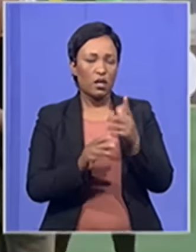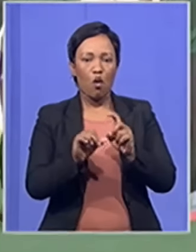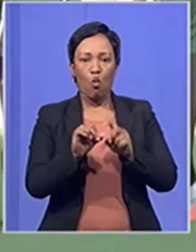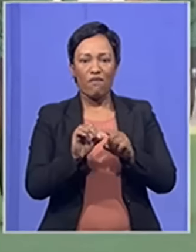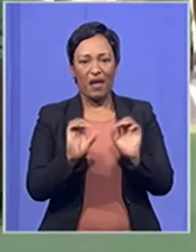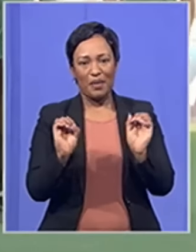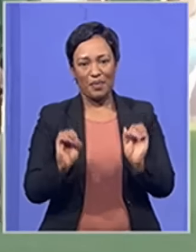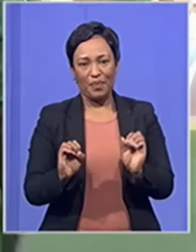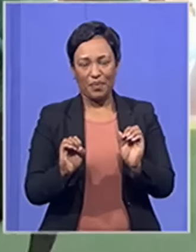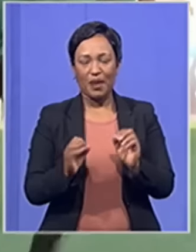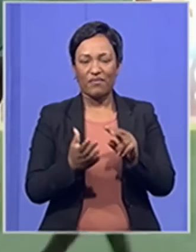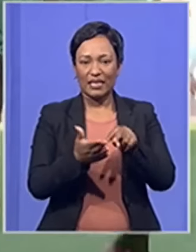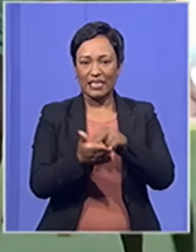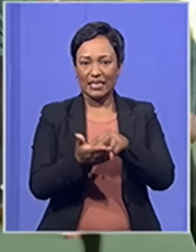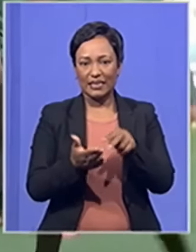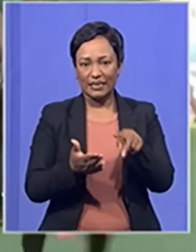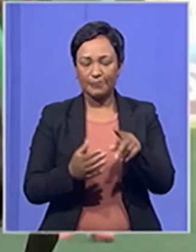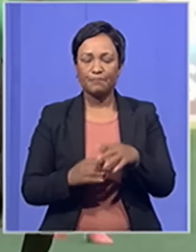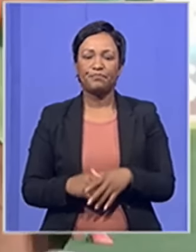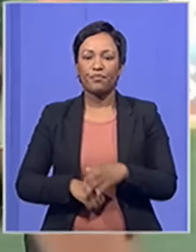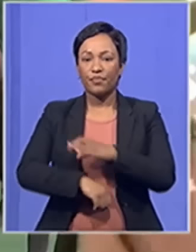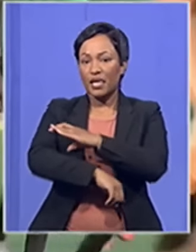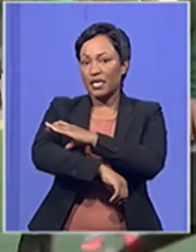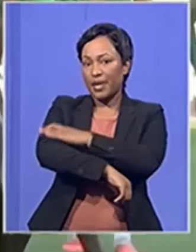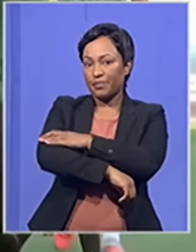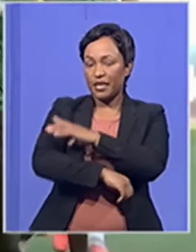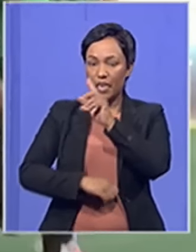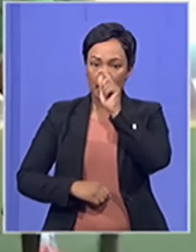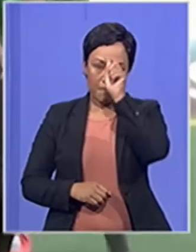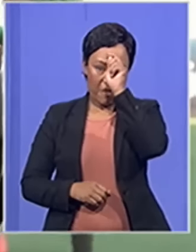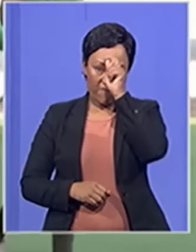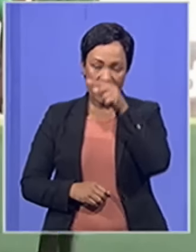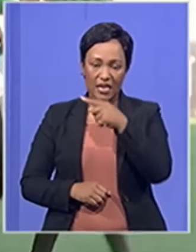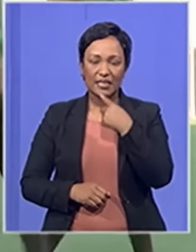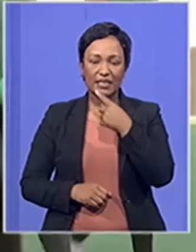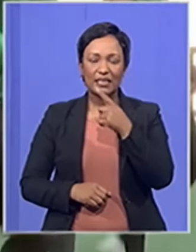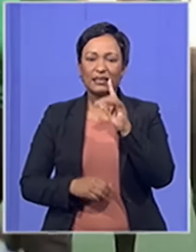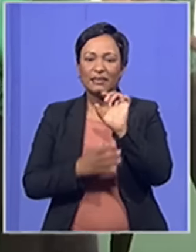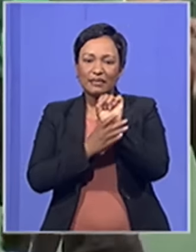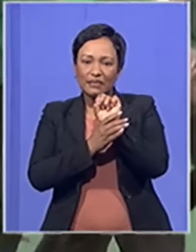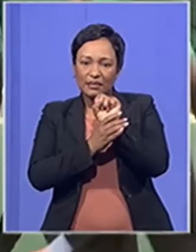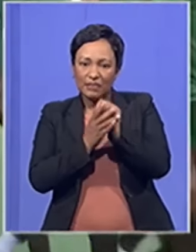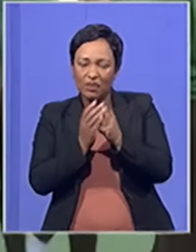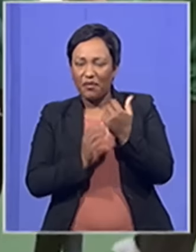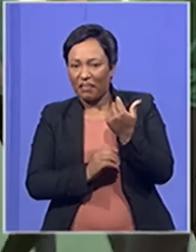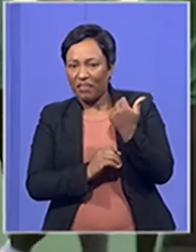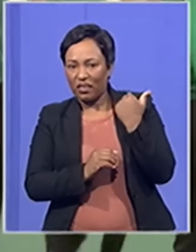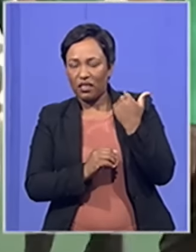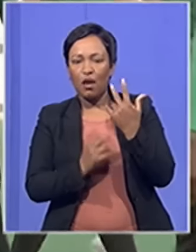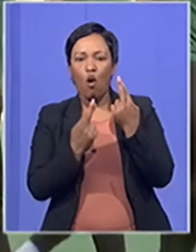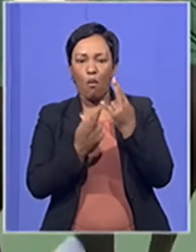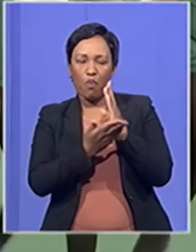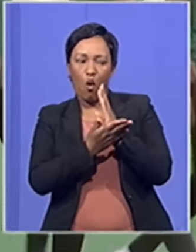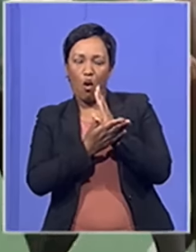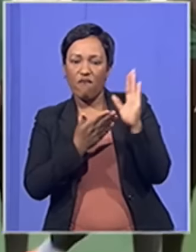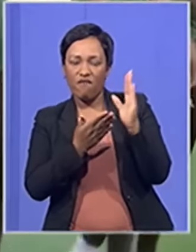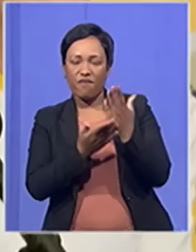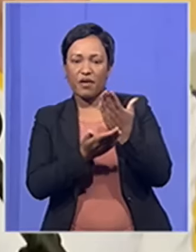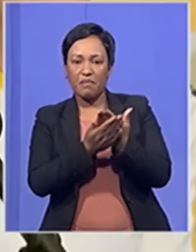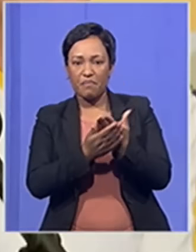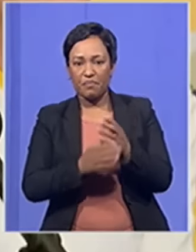qualifya. Mokaptene wa Bafana a re ba solofela fa ba tla phimola matlhabisa ditlhong ano kwa lefelong le a diragetseng kwa go